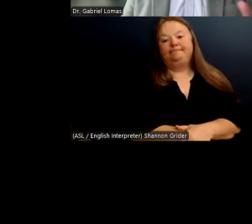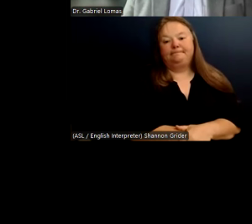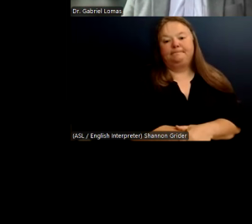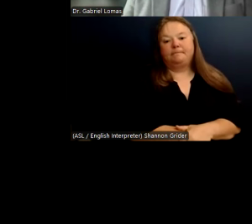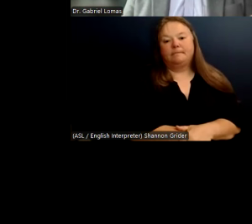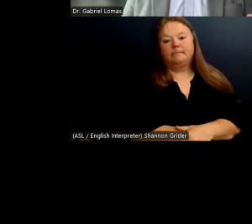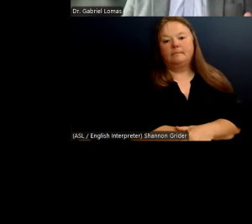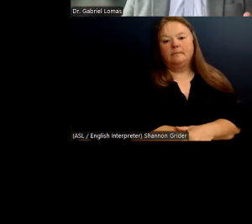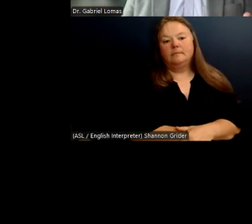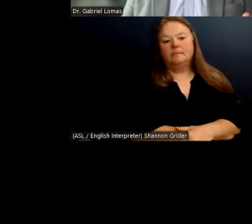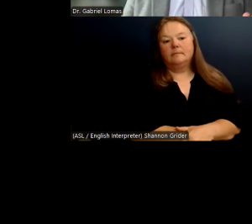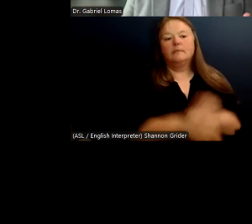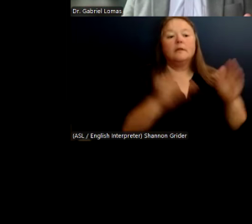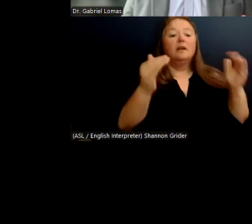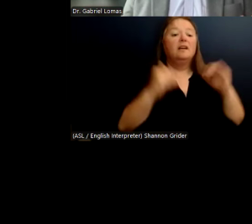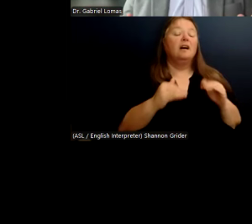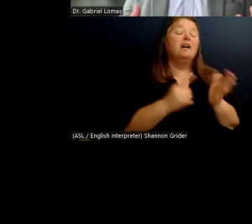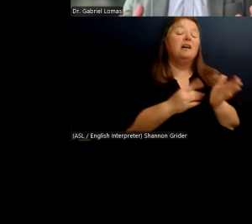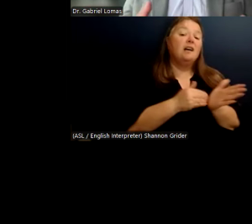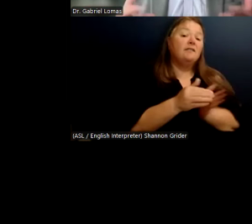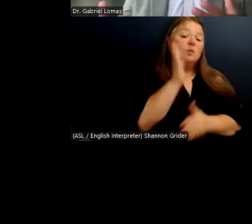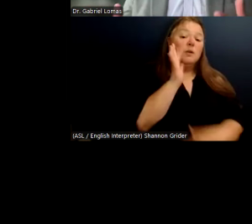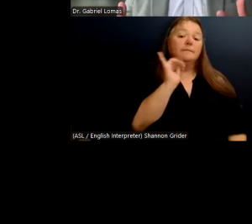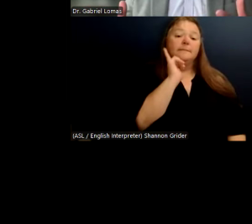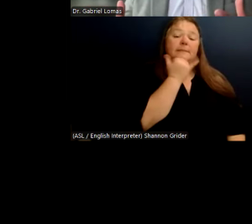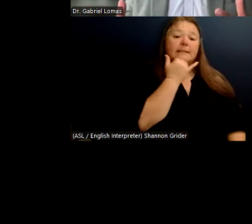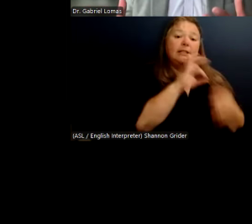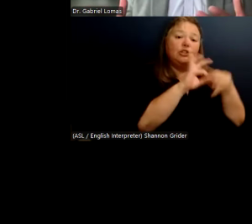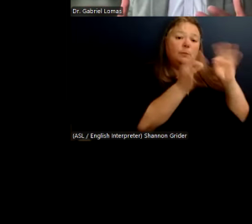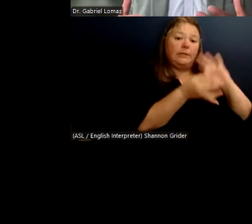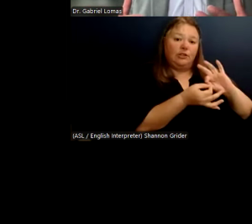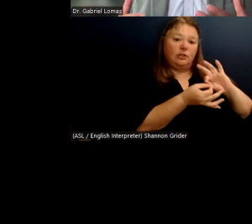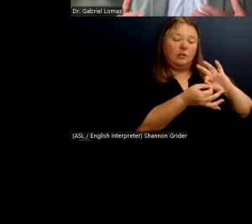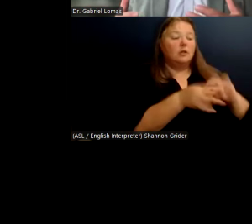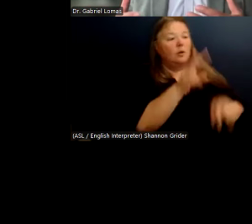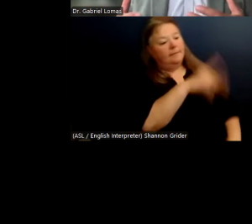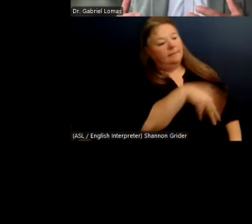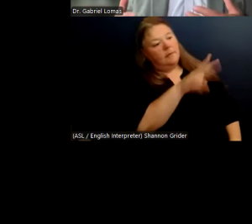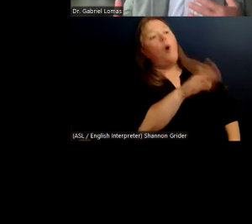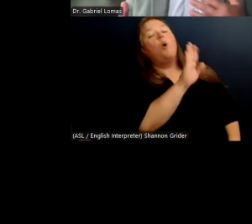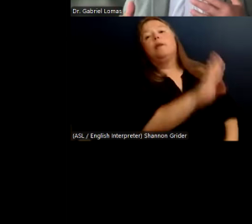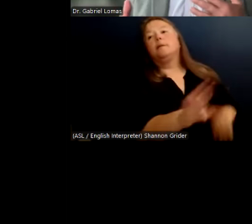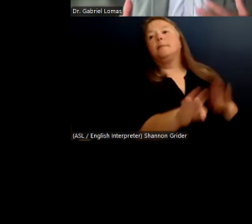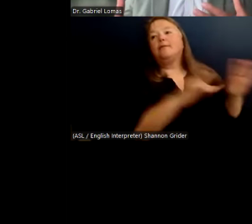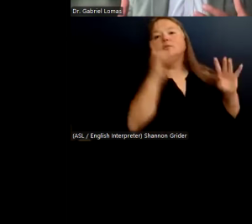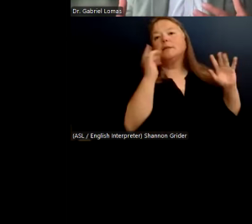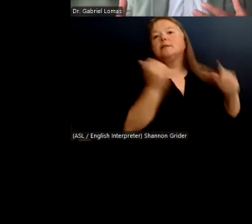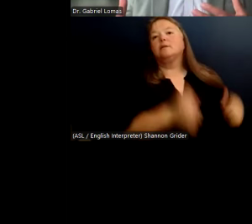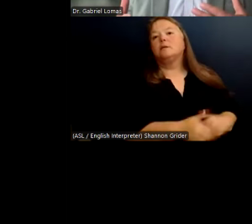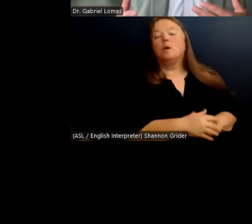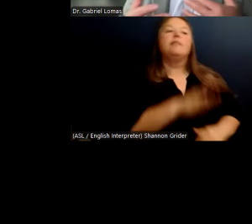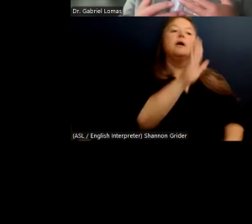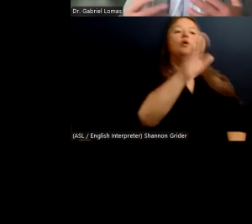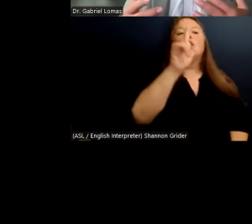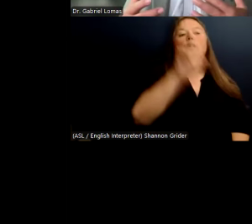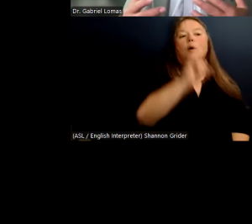Sometimes there's a lot of misinterpretation, like they'll say that behavior is related to hearing loss, or poor low IQ is related to hearing